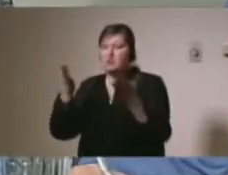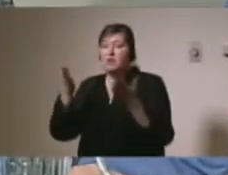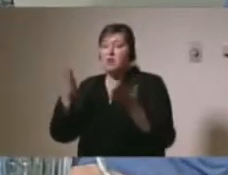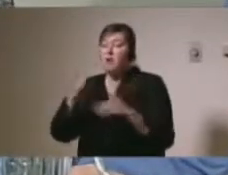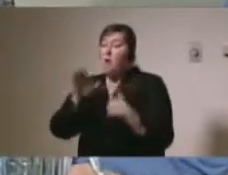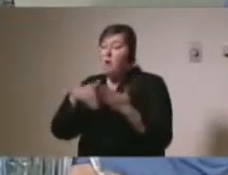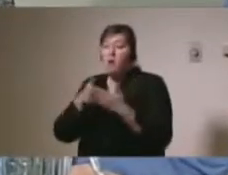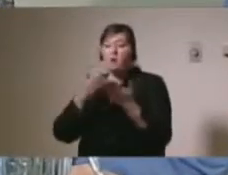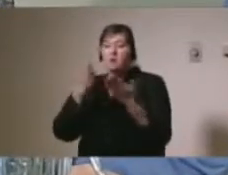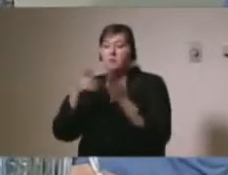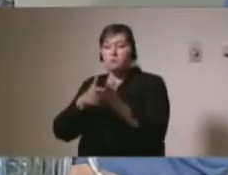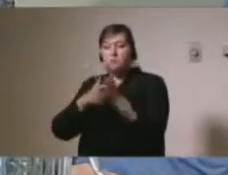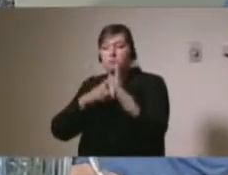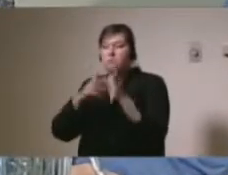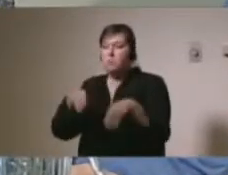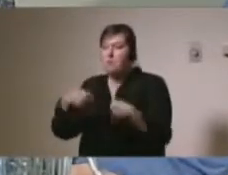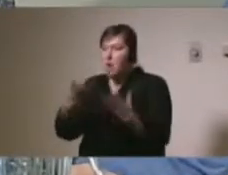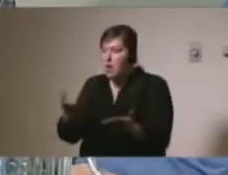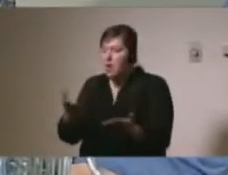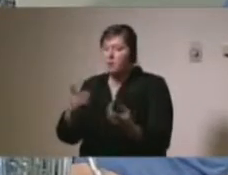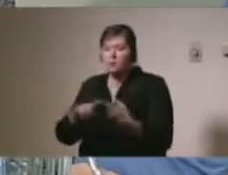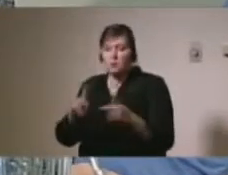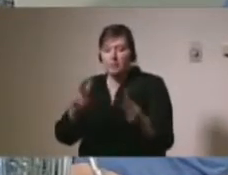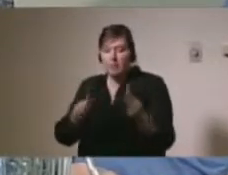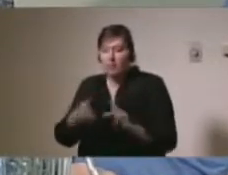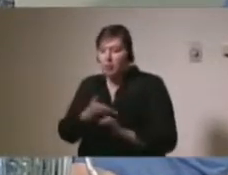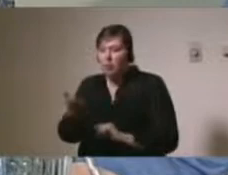citizens at the post office, well,